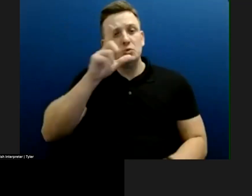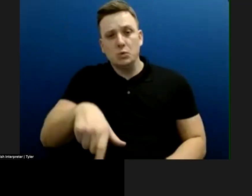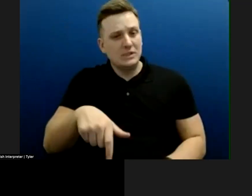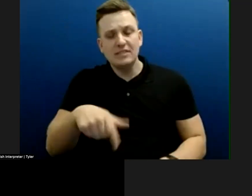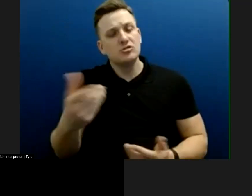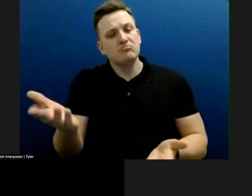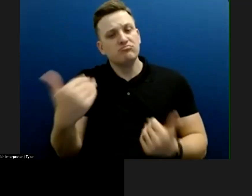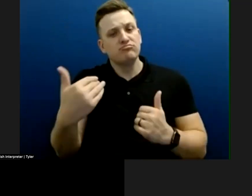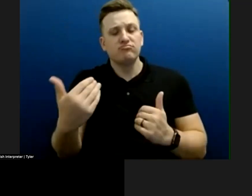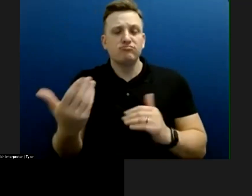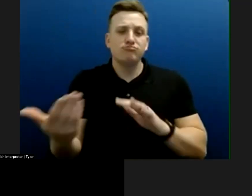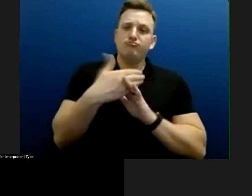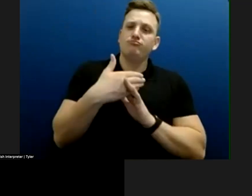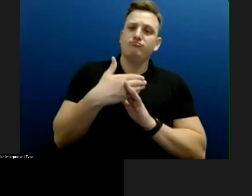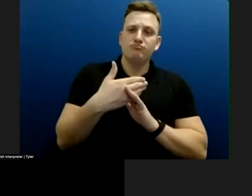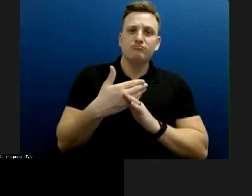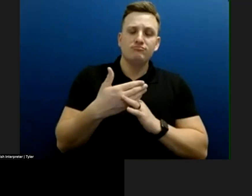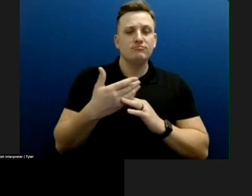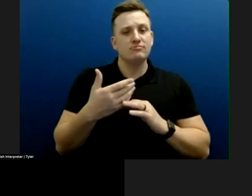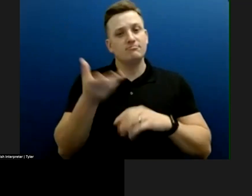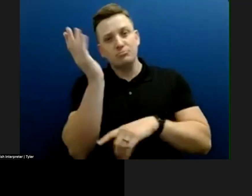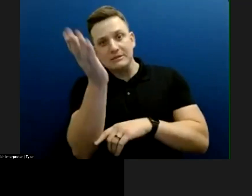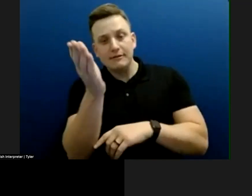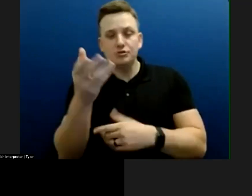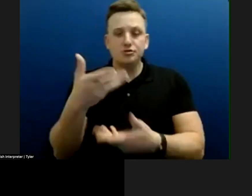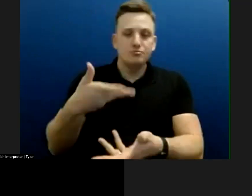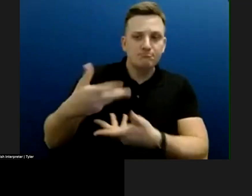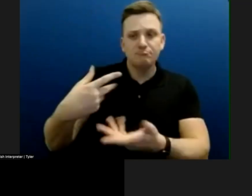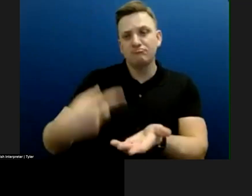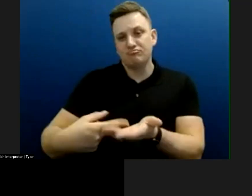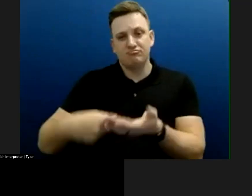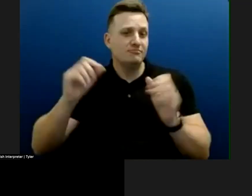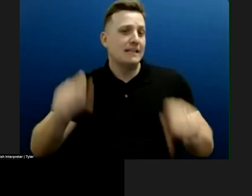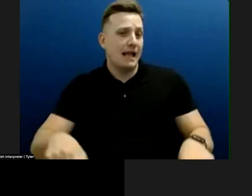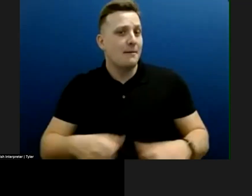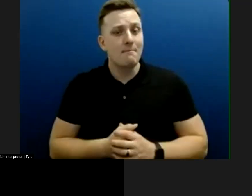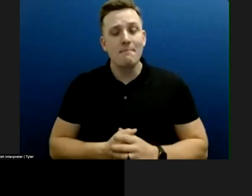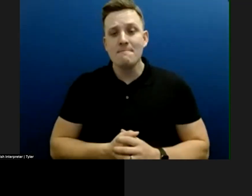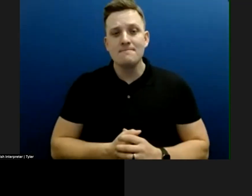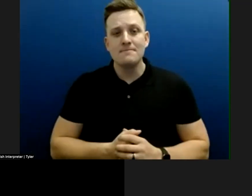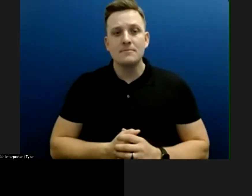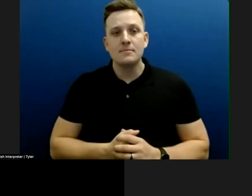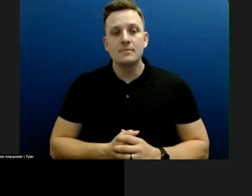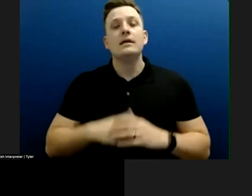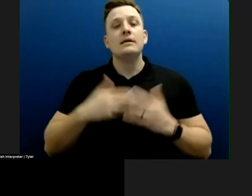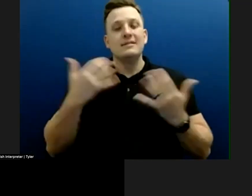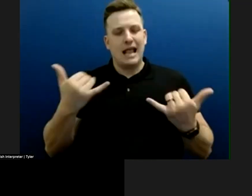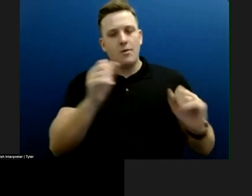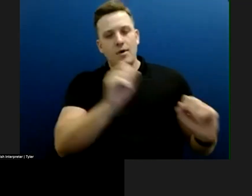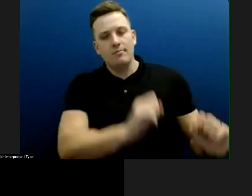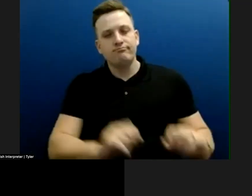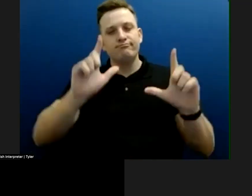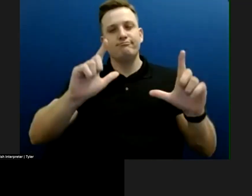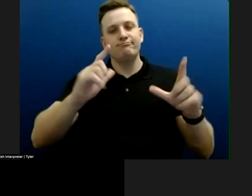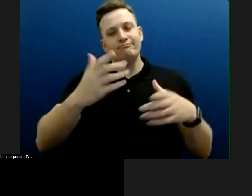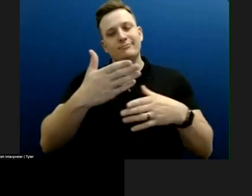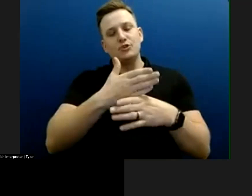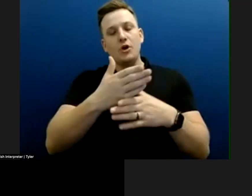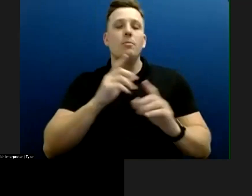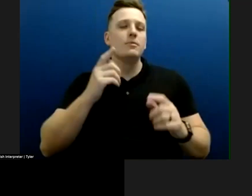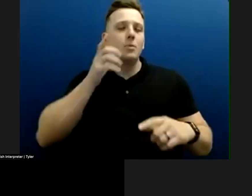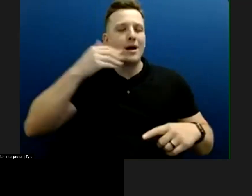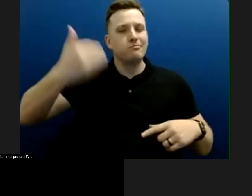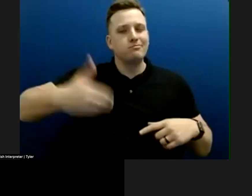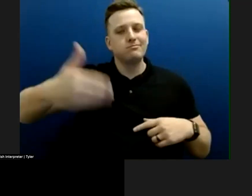through the presentation as well. So I will share my screen at various points